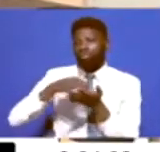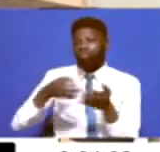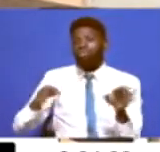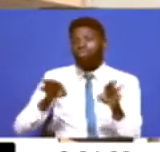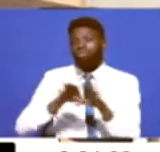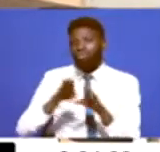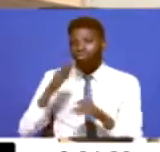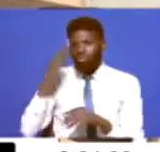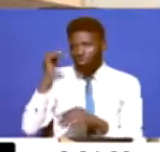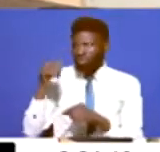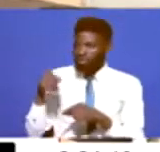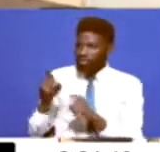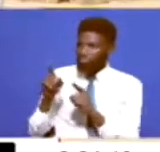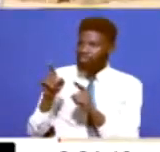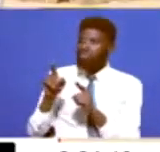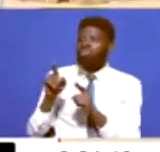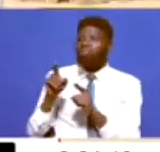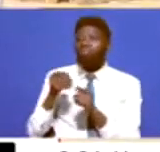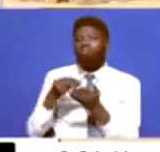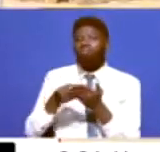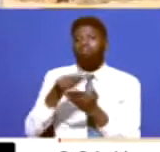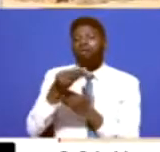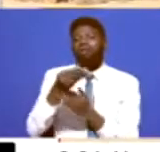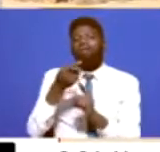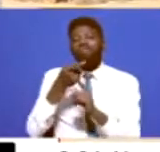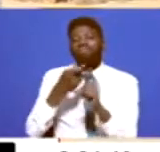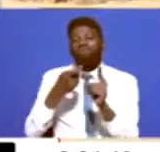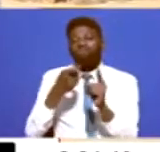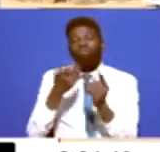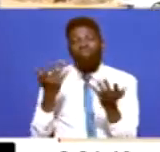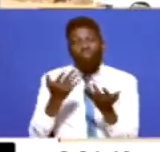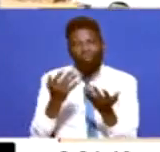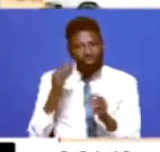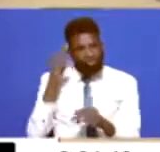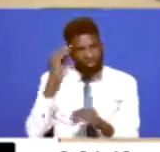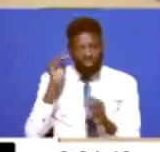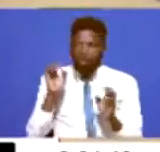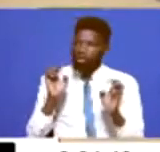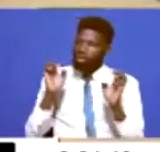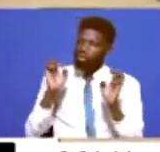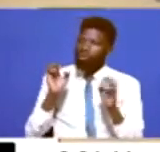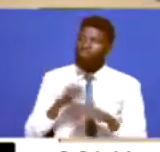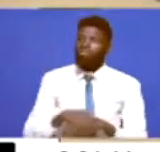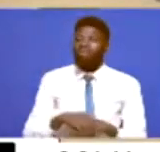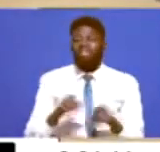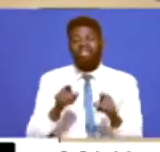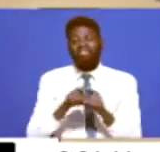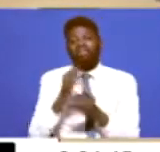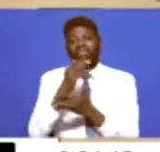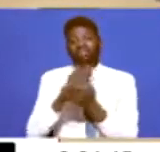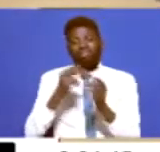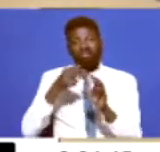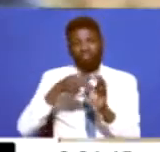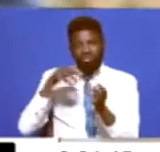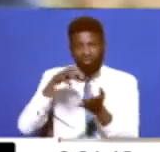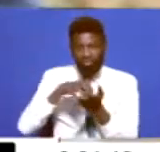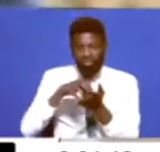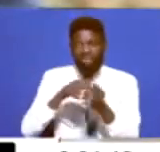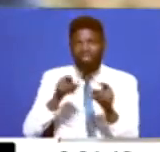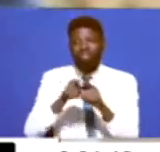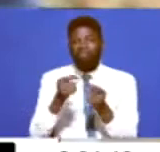oil products in the neighboring Somalia and Ethiopia. Interestingly, some of the filling stations have now turned to be a parking